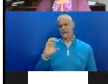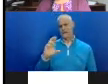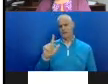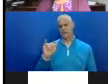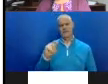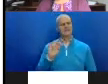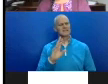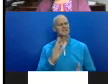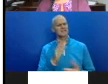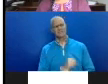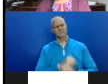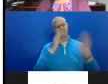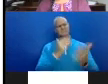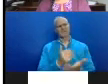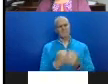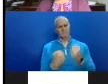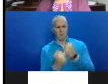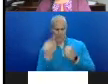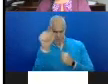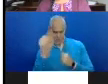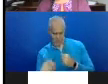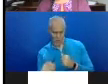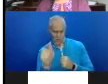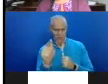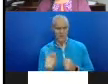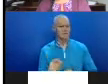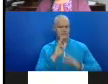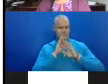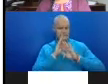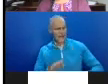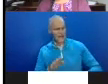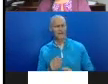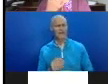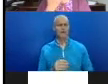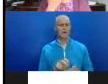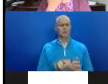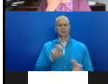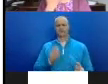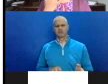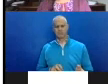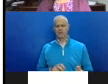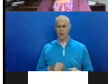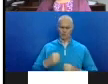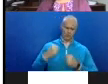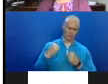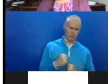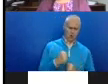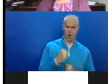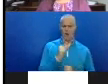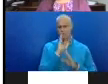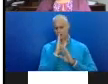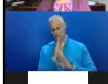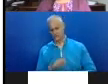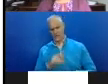of trauma up? Well, if we look at silent and withdrawal, we know that there's this idea of strong silent type, in terms